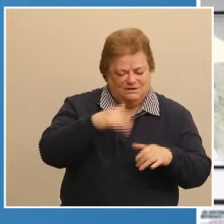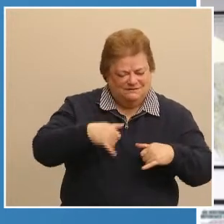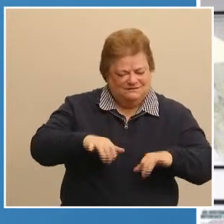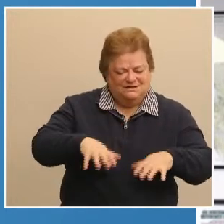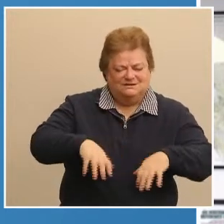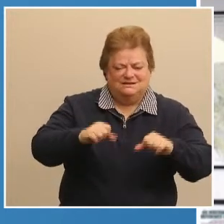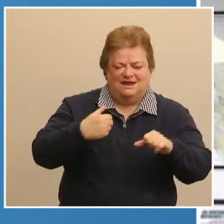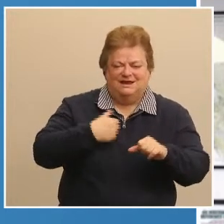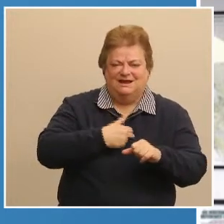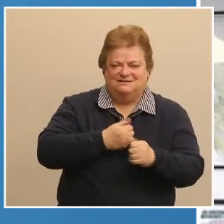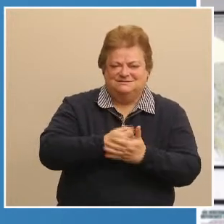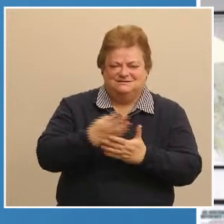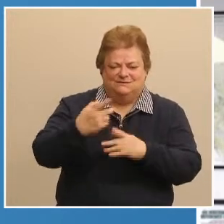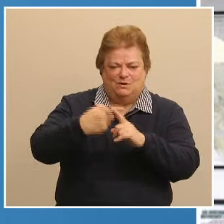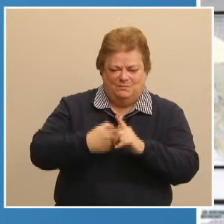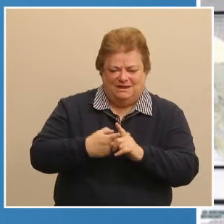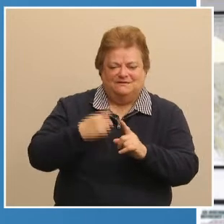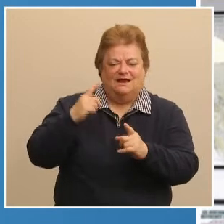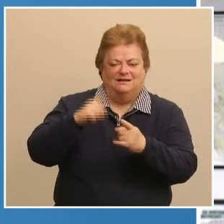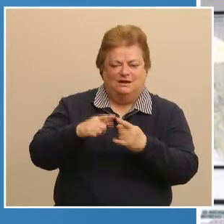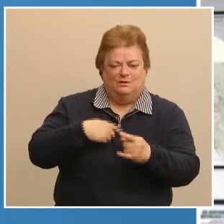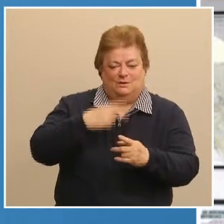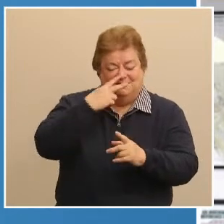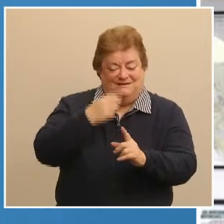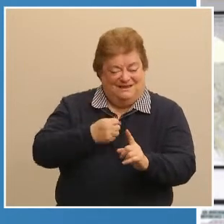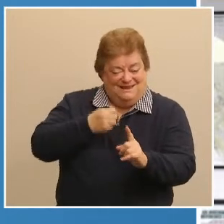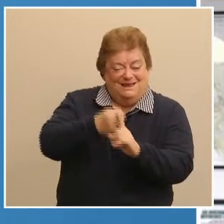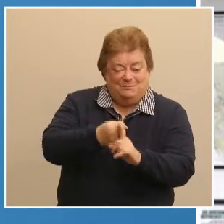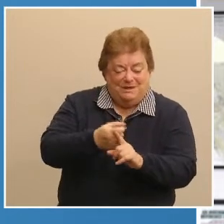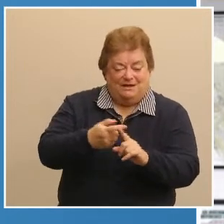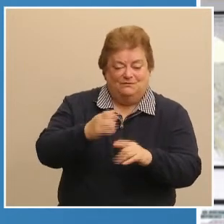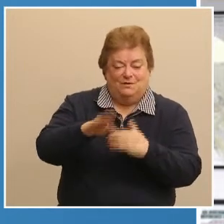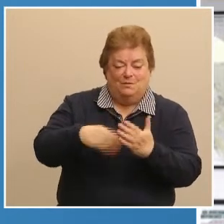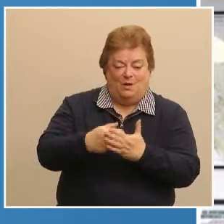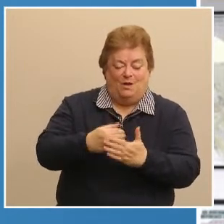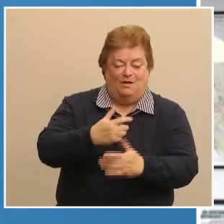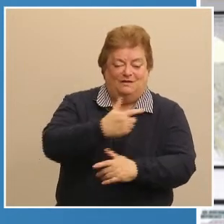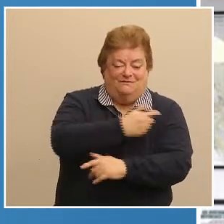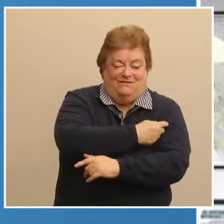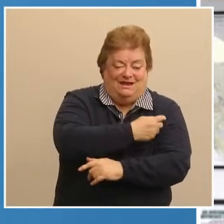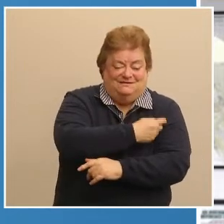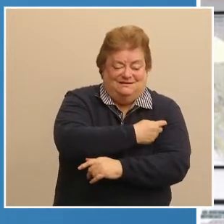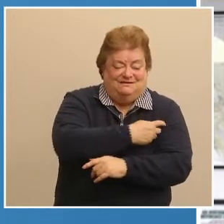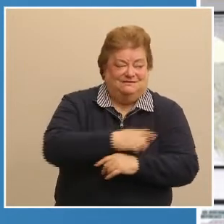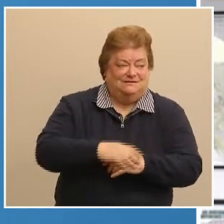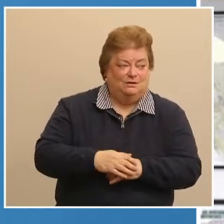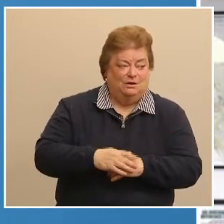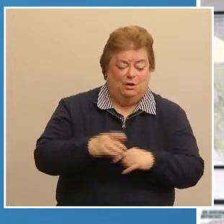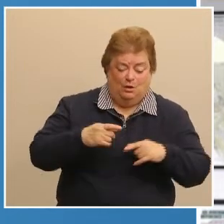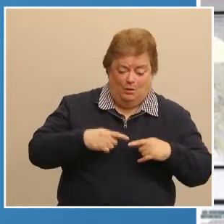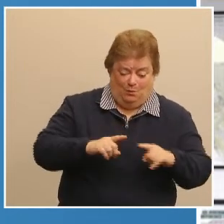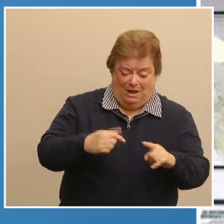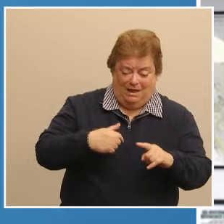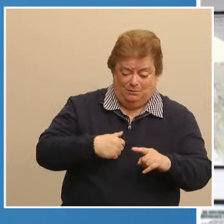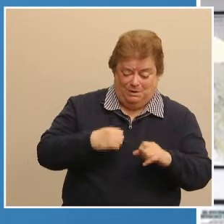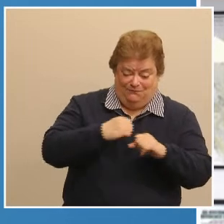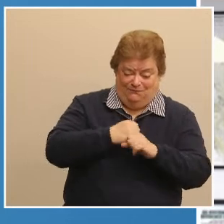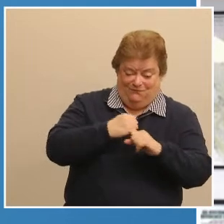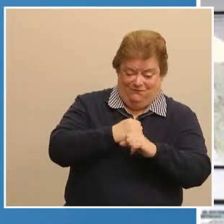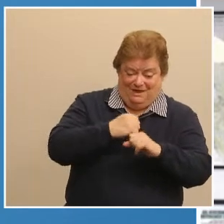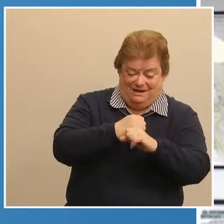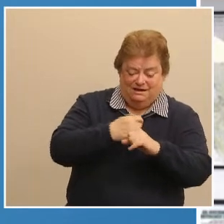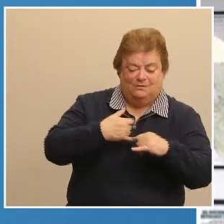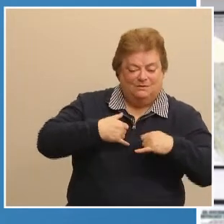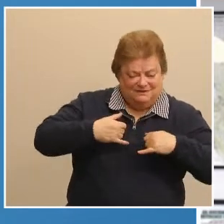until vaccine really has a big impact in blunting transmission. And so while we're doing that, we need to continue